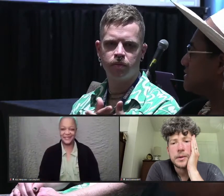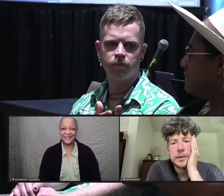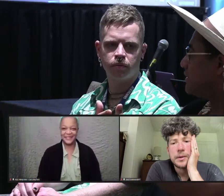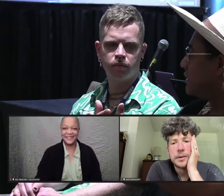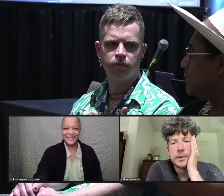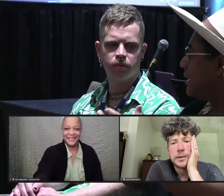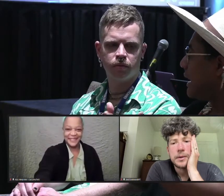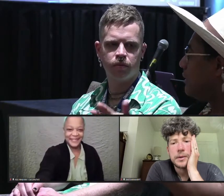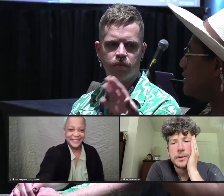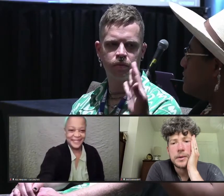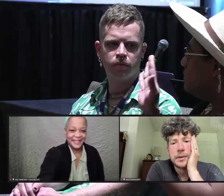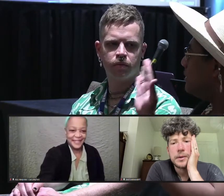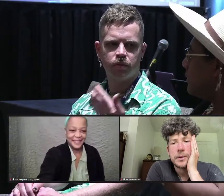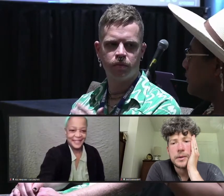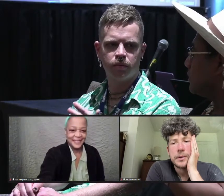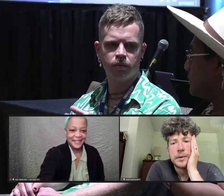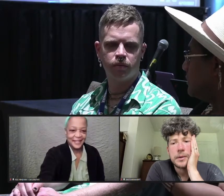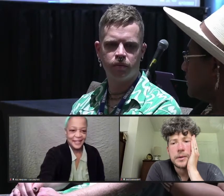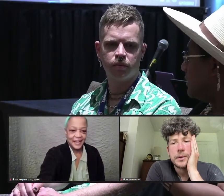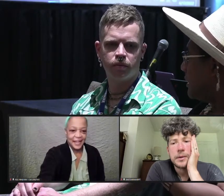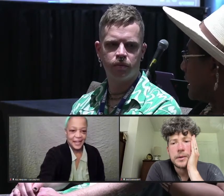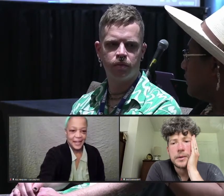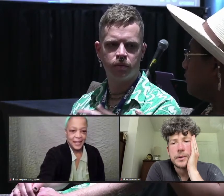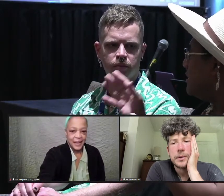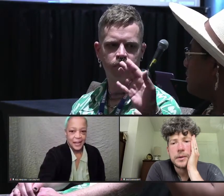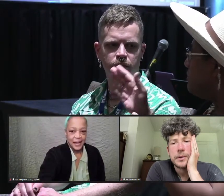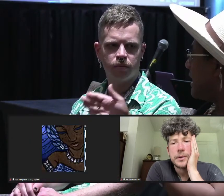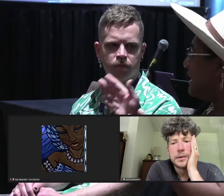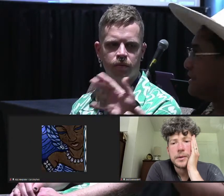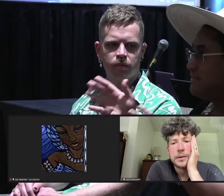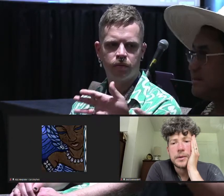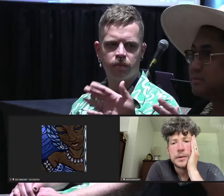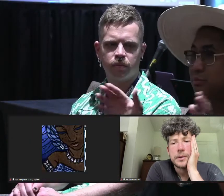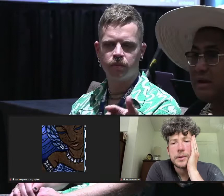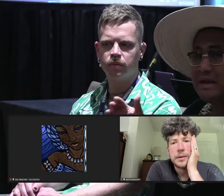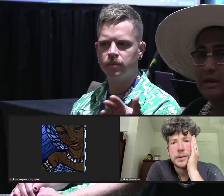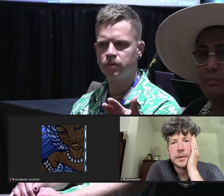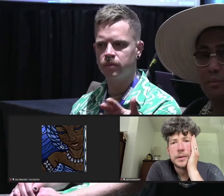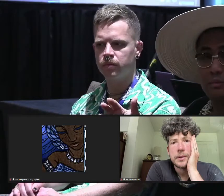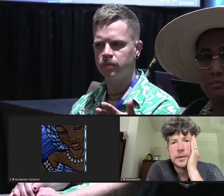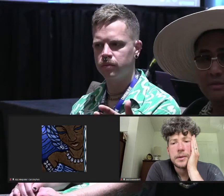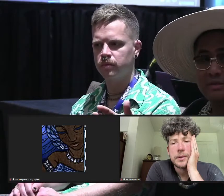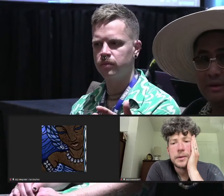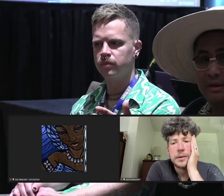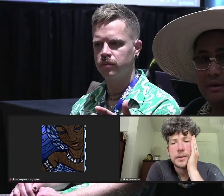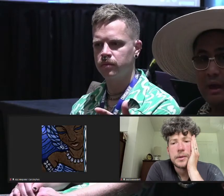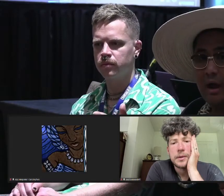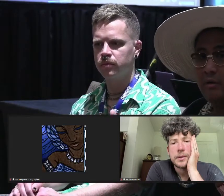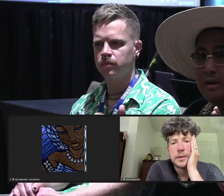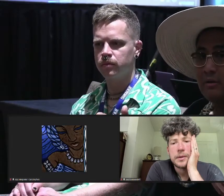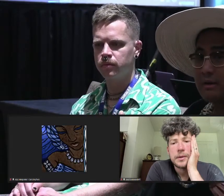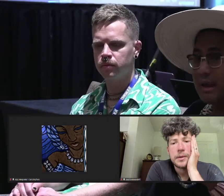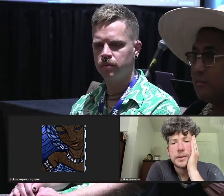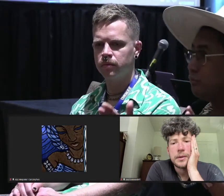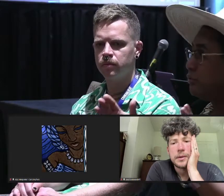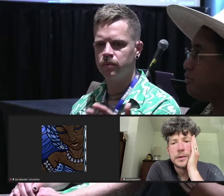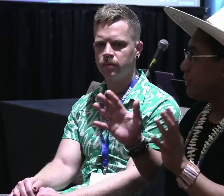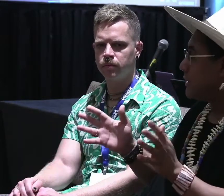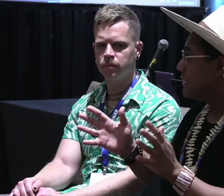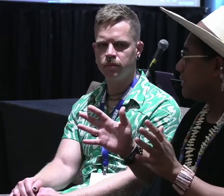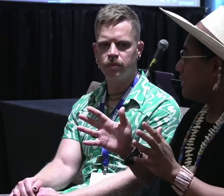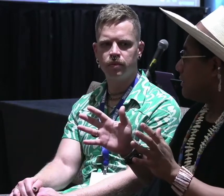the potential of it. But how do you learn? How do we create in these reading rooms, how do we